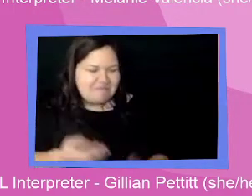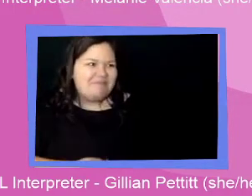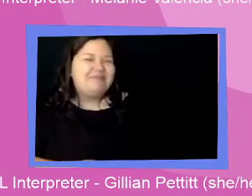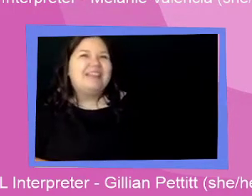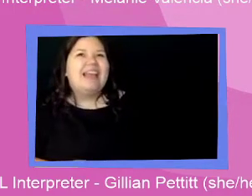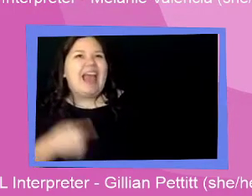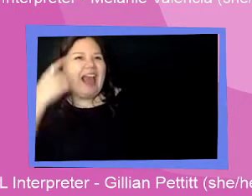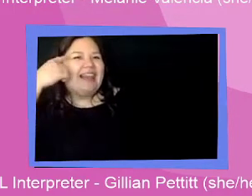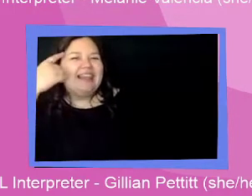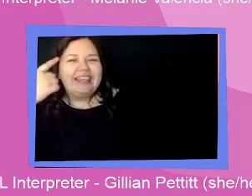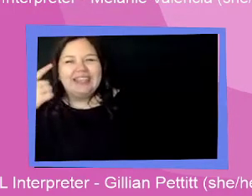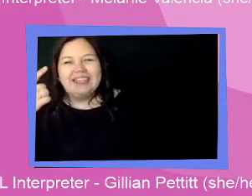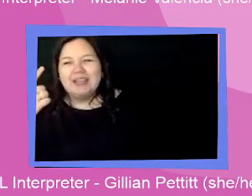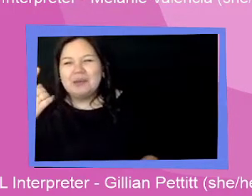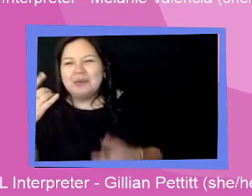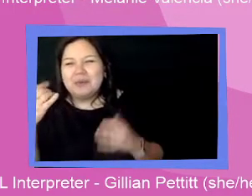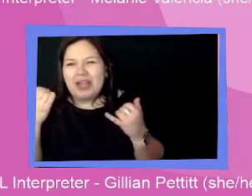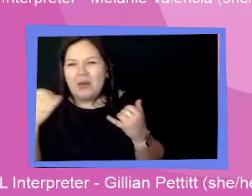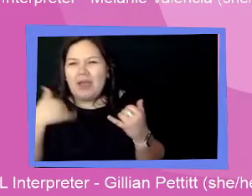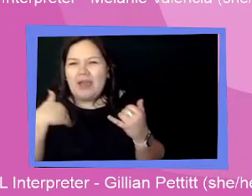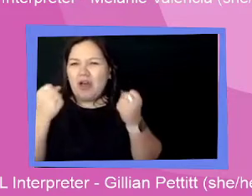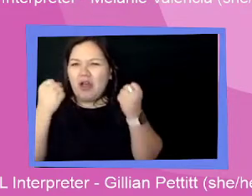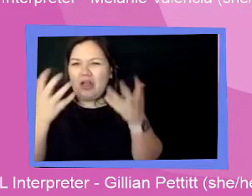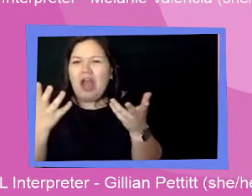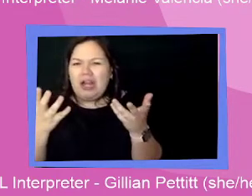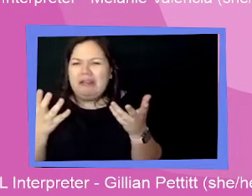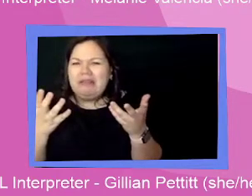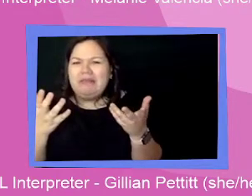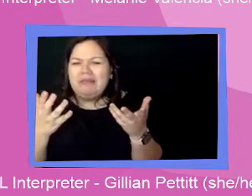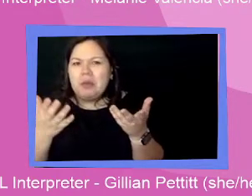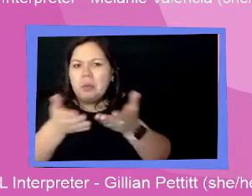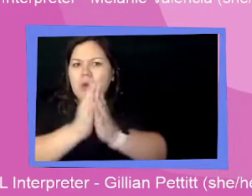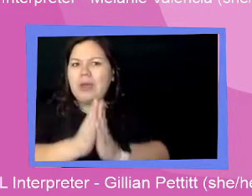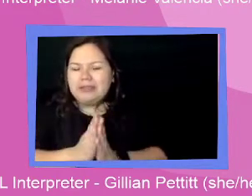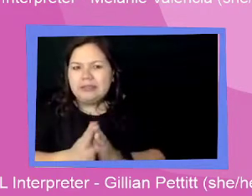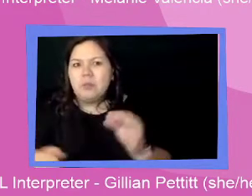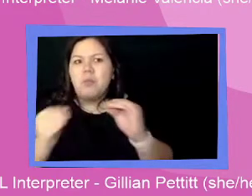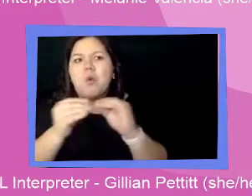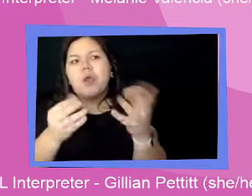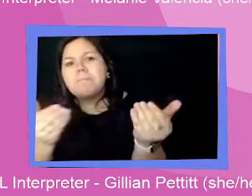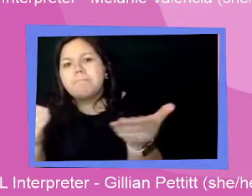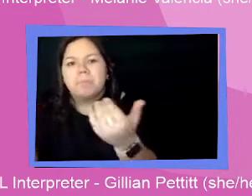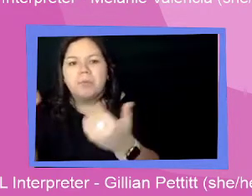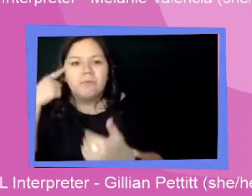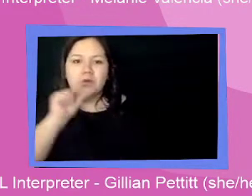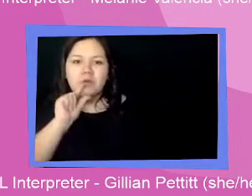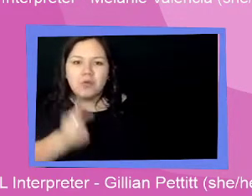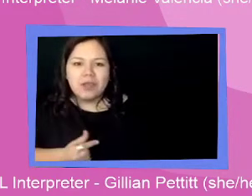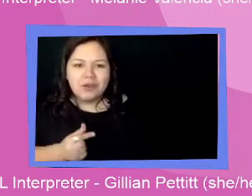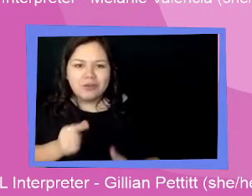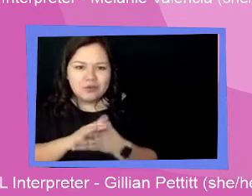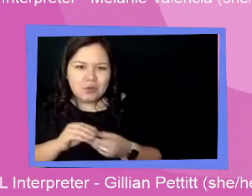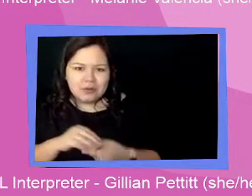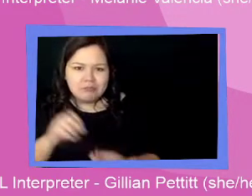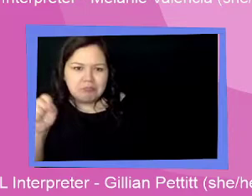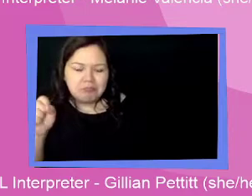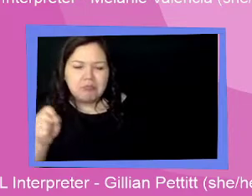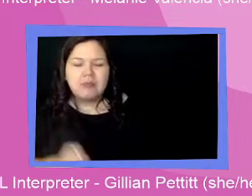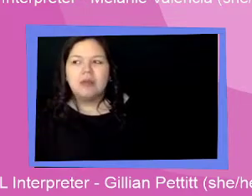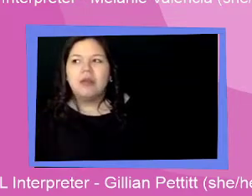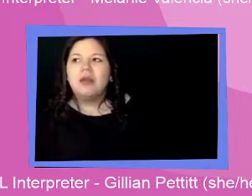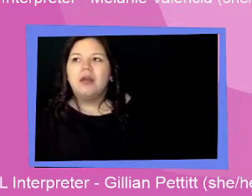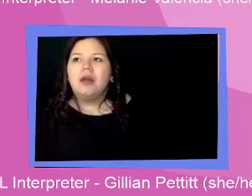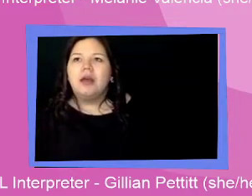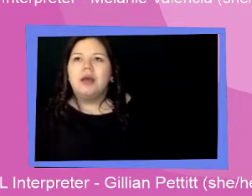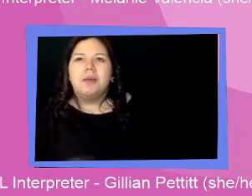I think there's a lot of demand for queer stories, but what I think